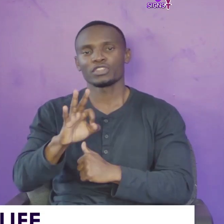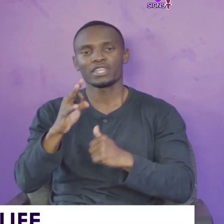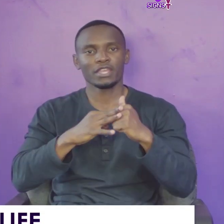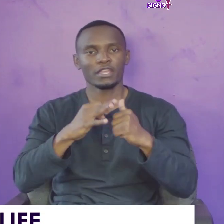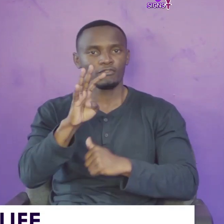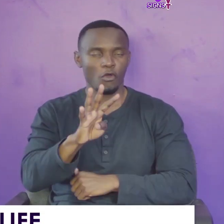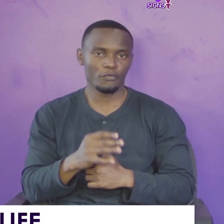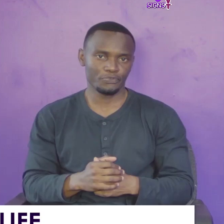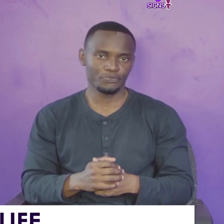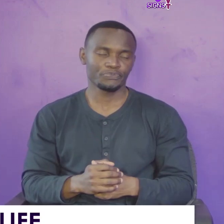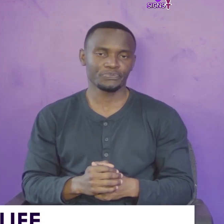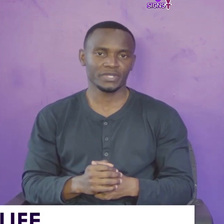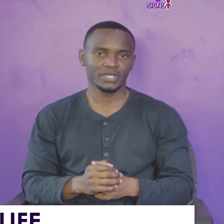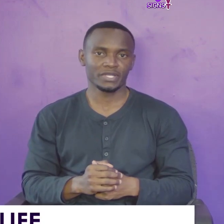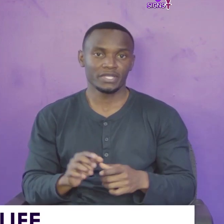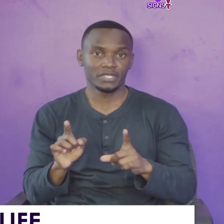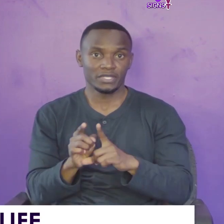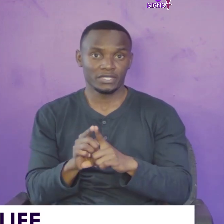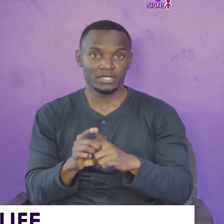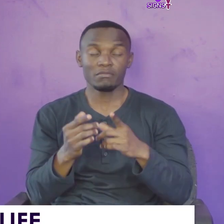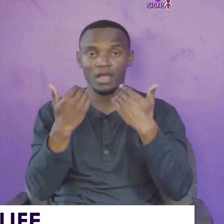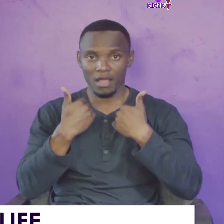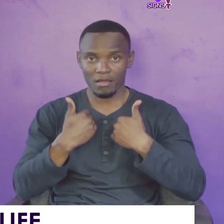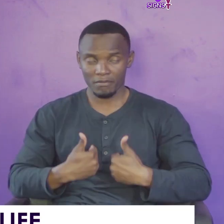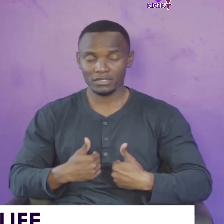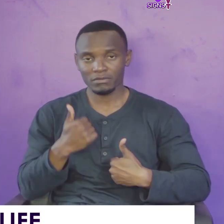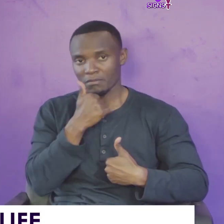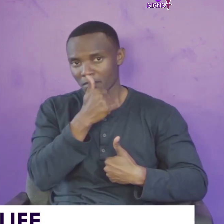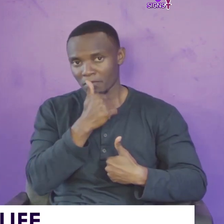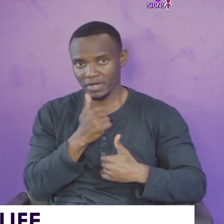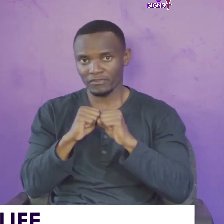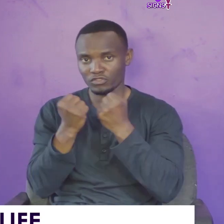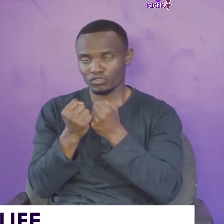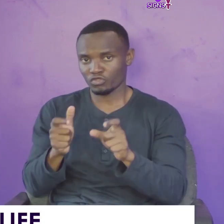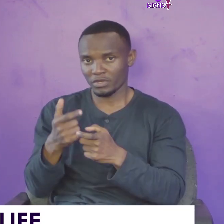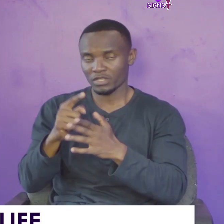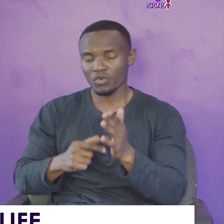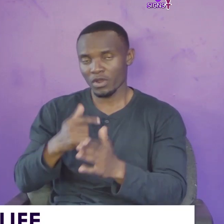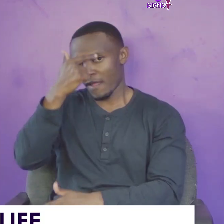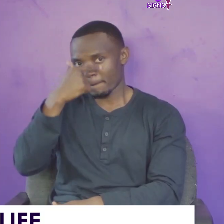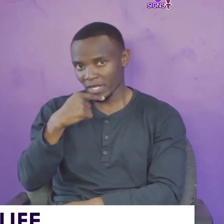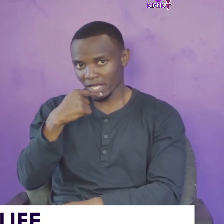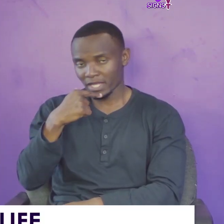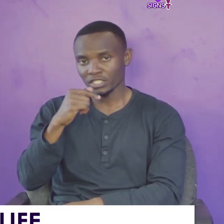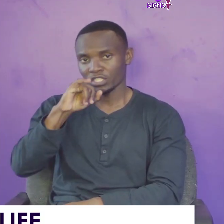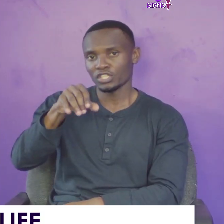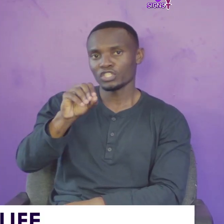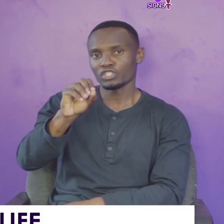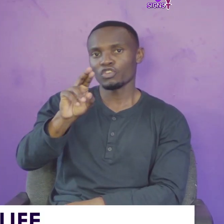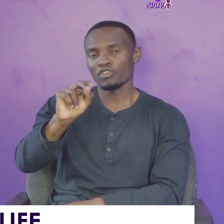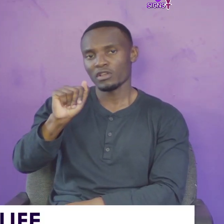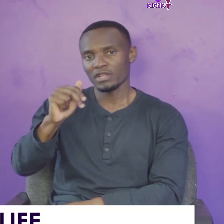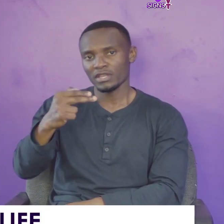0111980384. I have my private socials, Blind Jonah Simba, Jonah, Blind Jonah